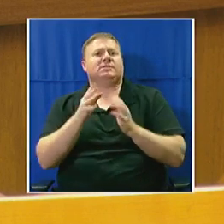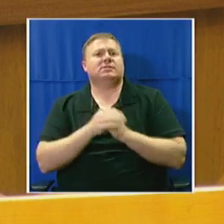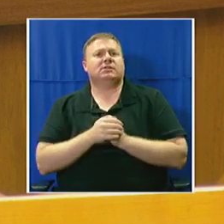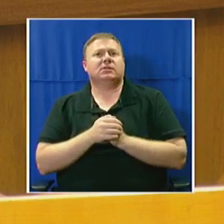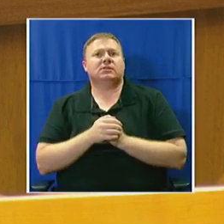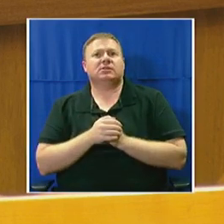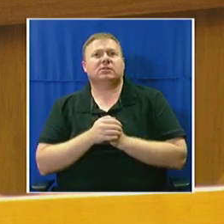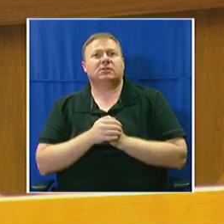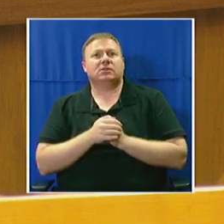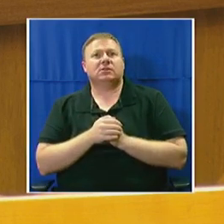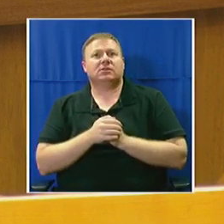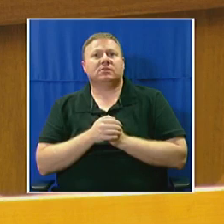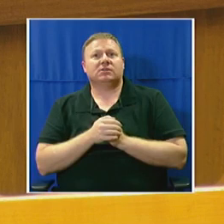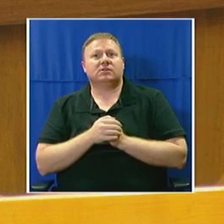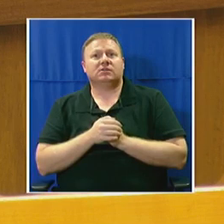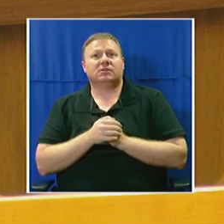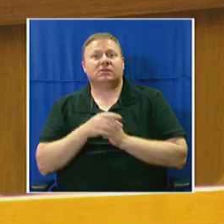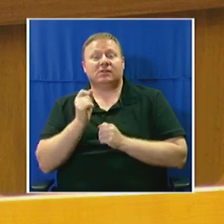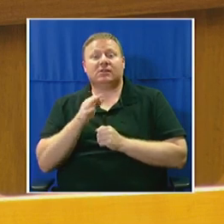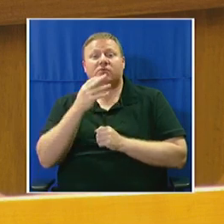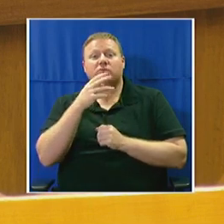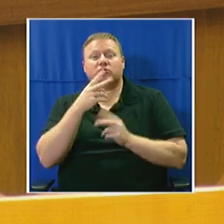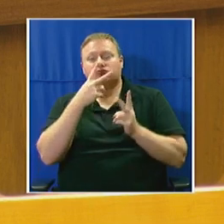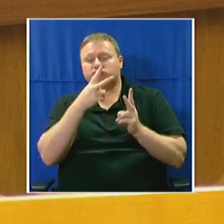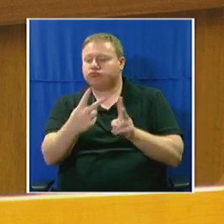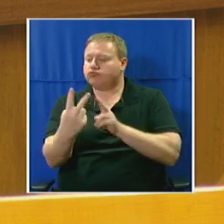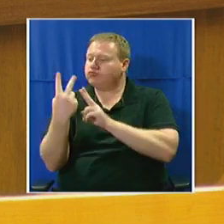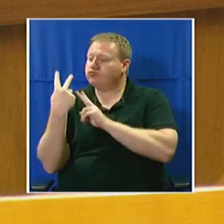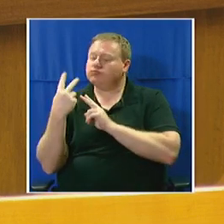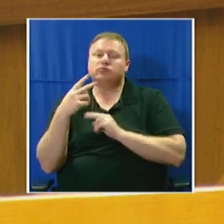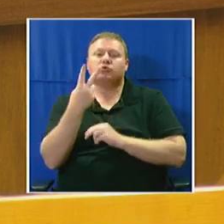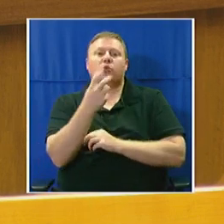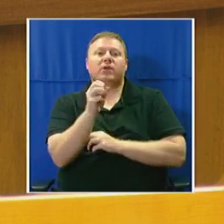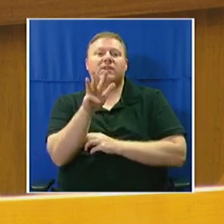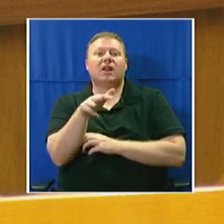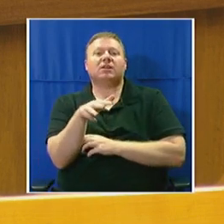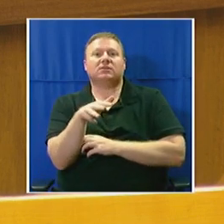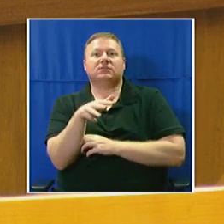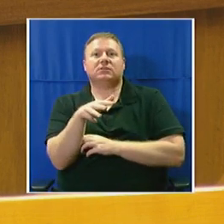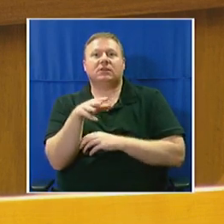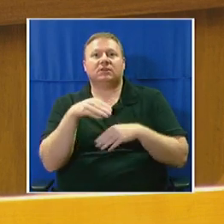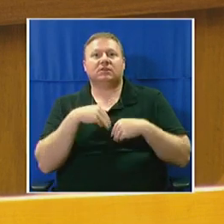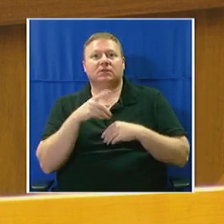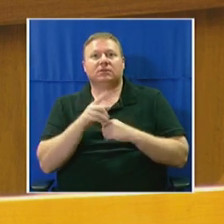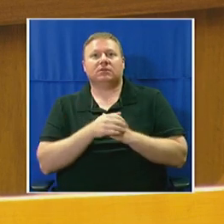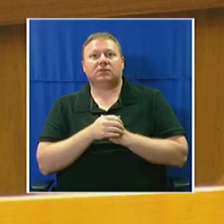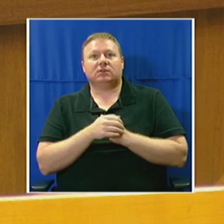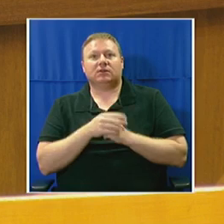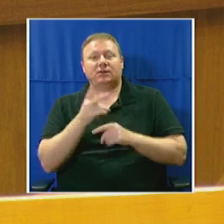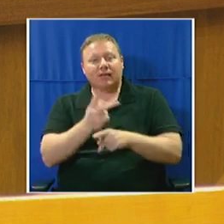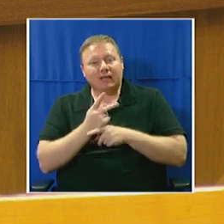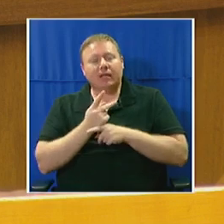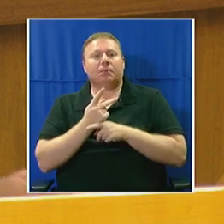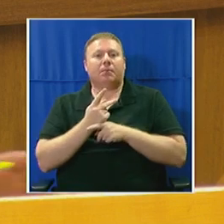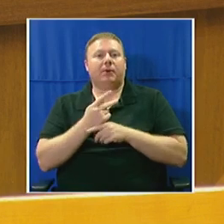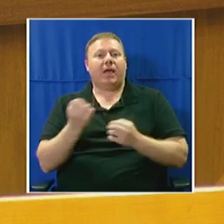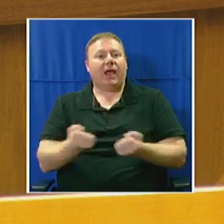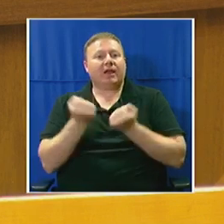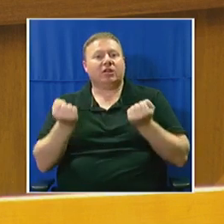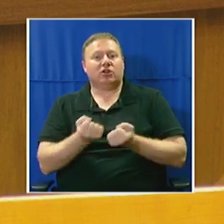we take anything away from 2019 let it be to ensure that we keep up the same energy